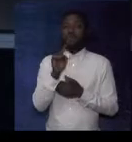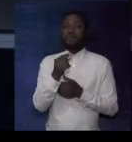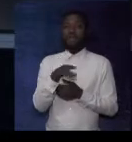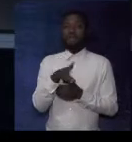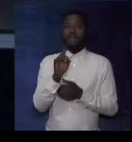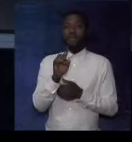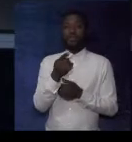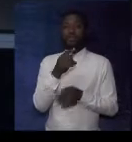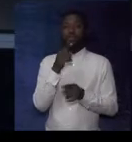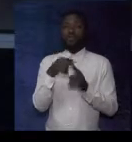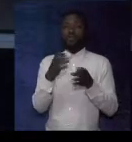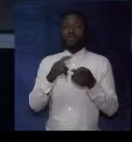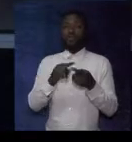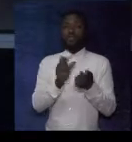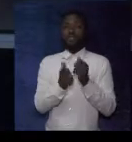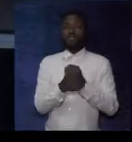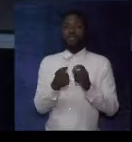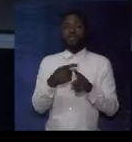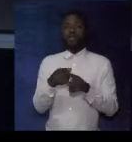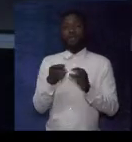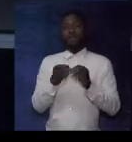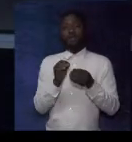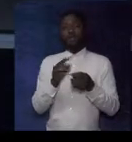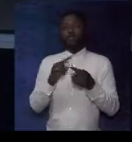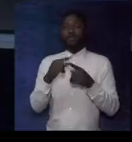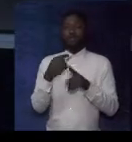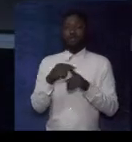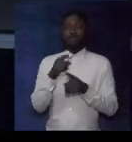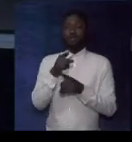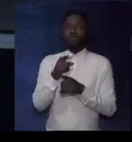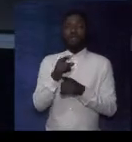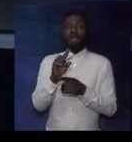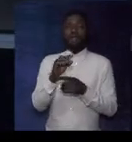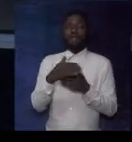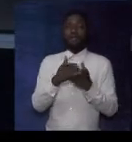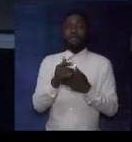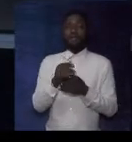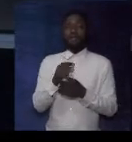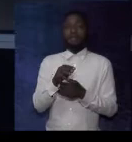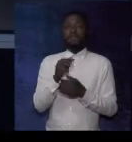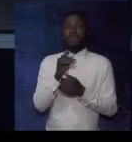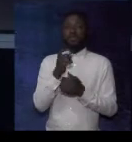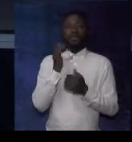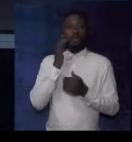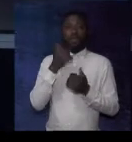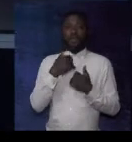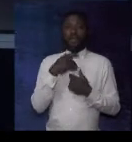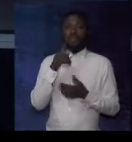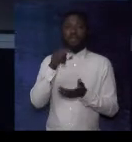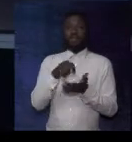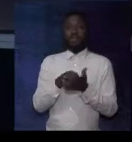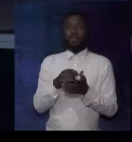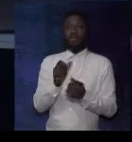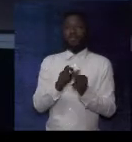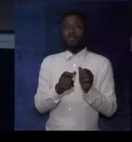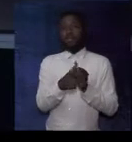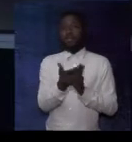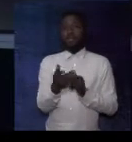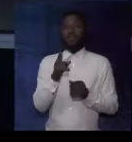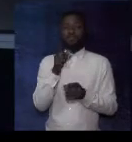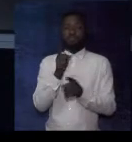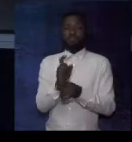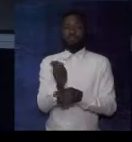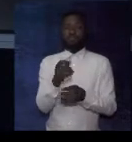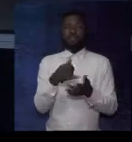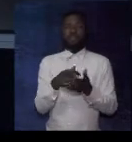not find ones. Because when you're changing from figure to word, you will not write ones. So after million, you have thousand. Then every other thing after that, you just